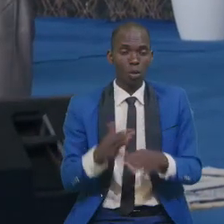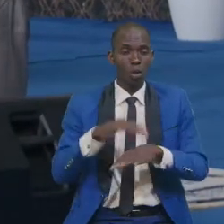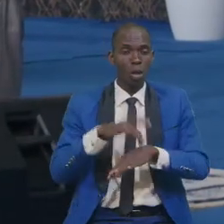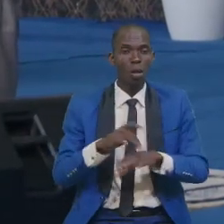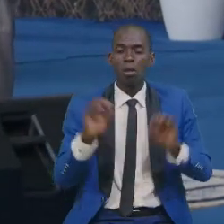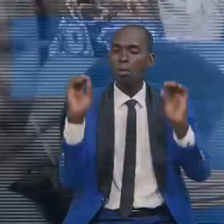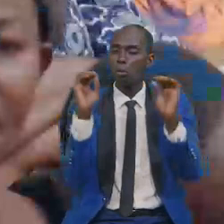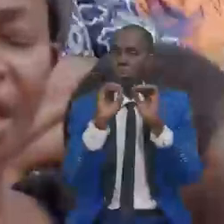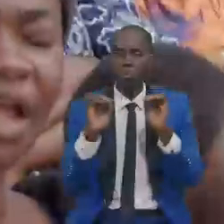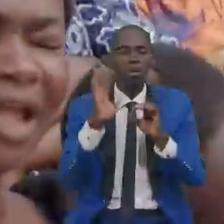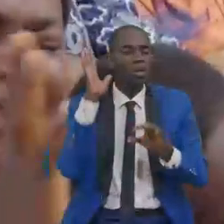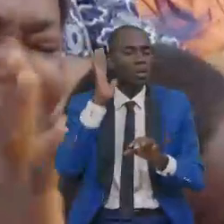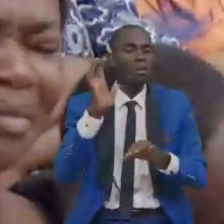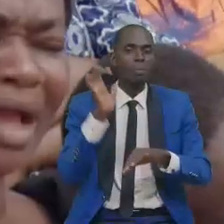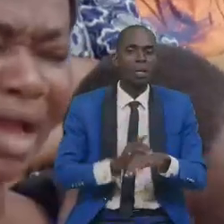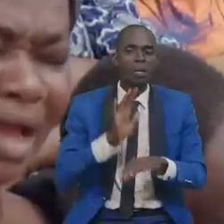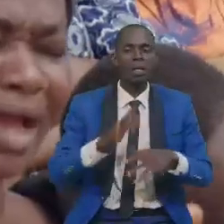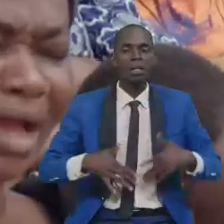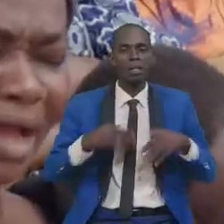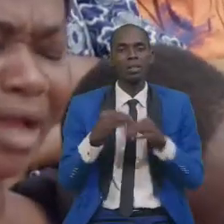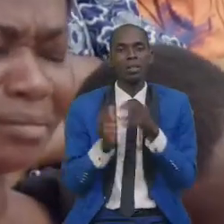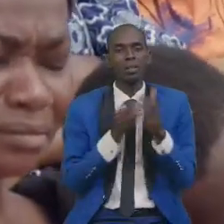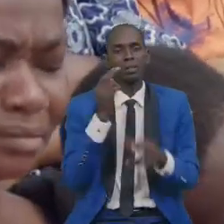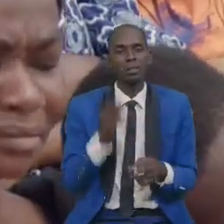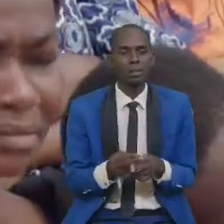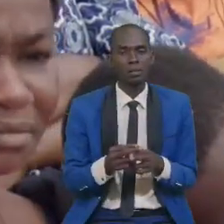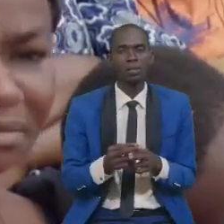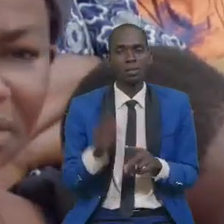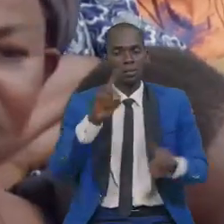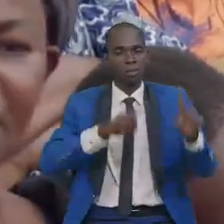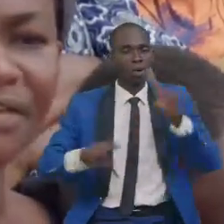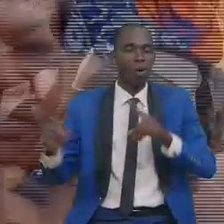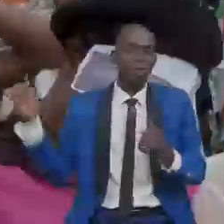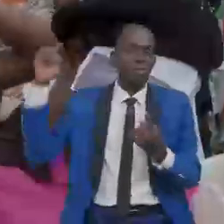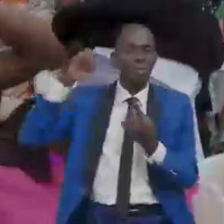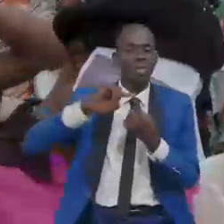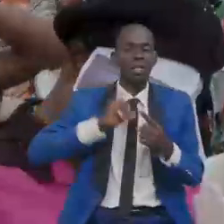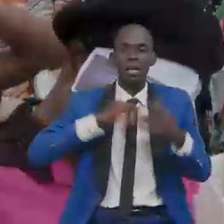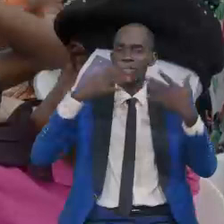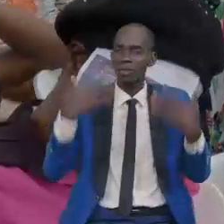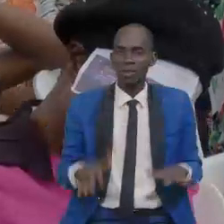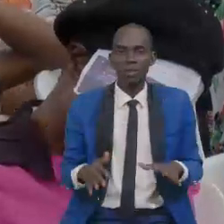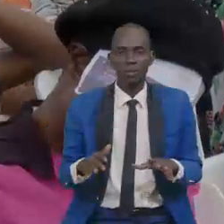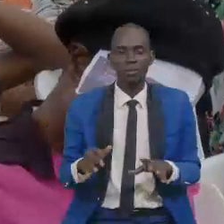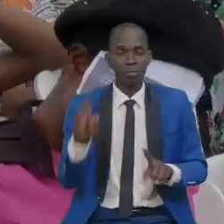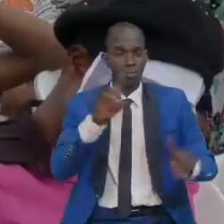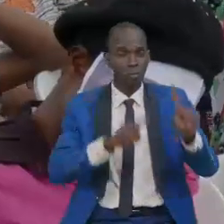will touch your life say until I finish everything gonna sudden for